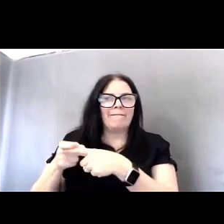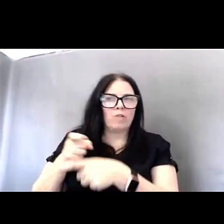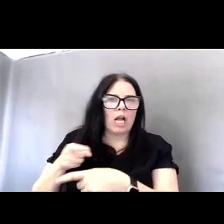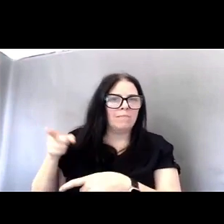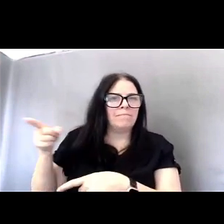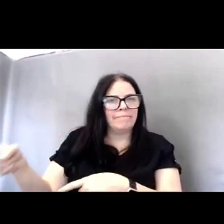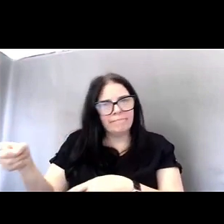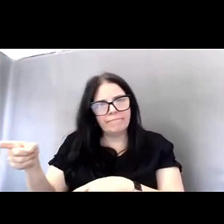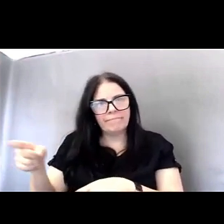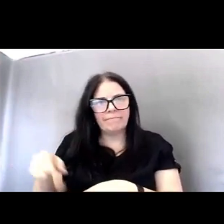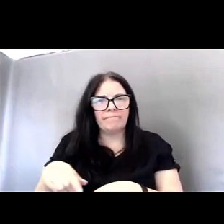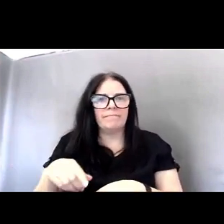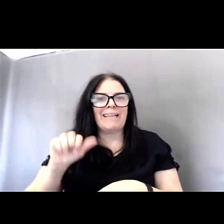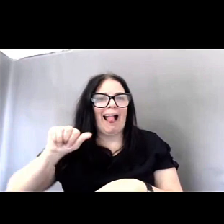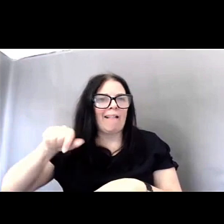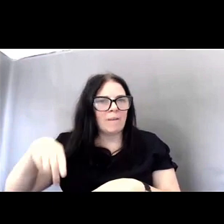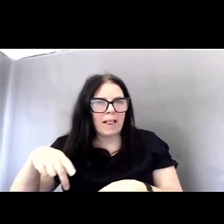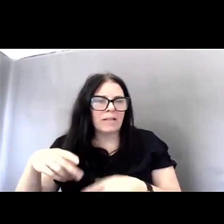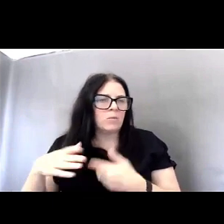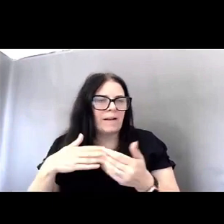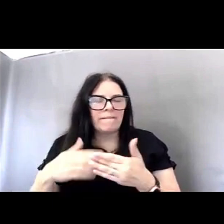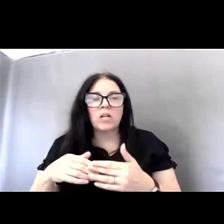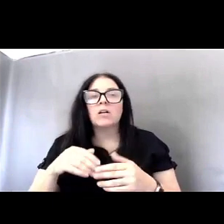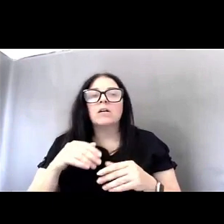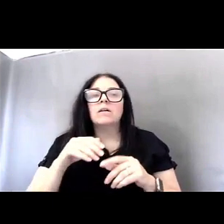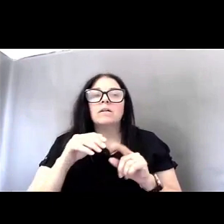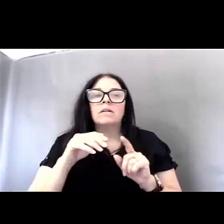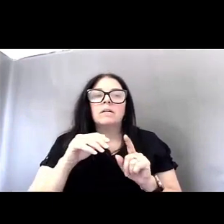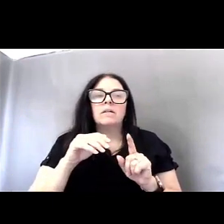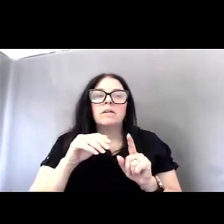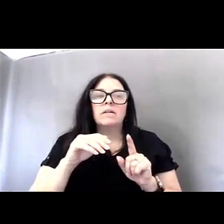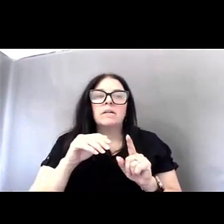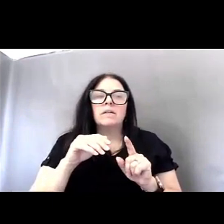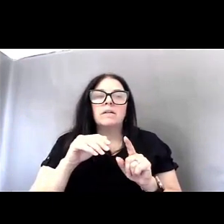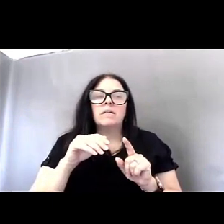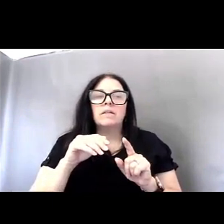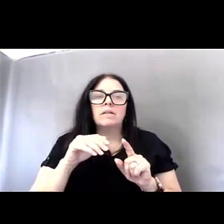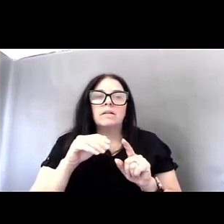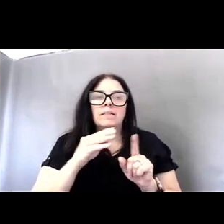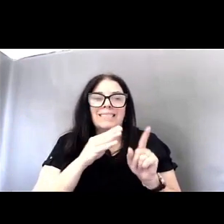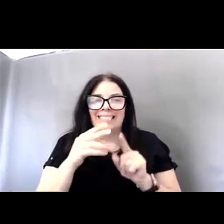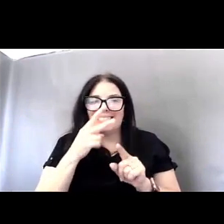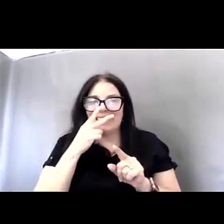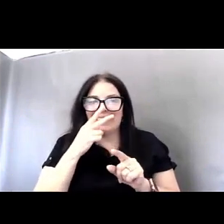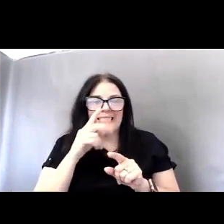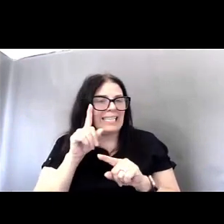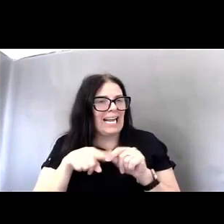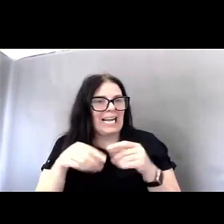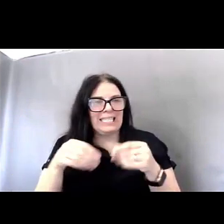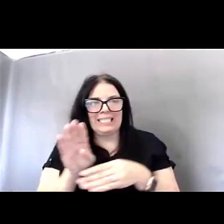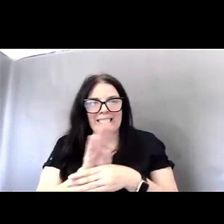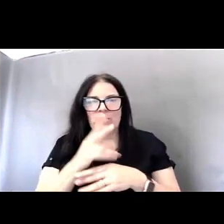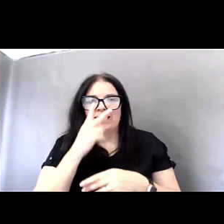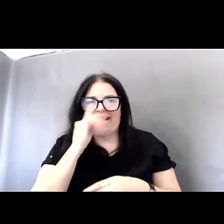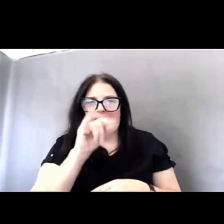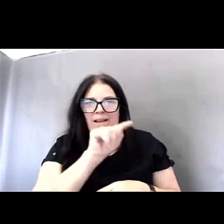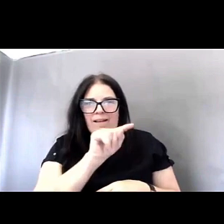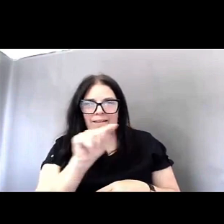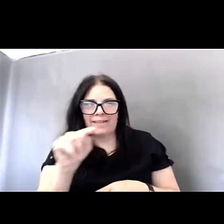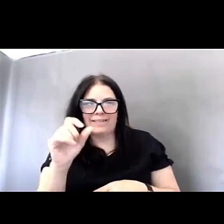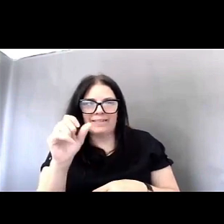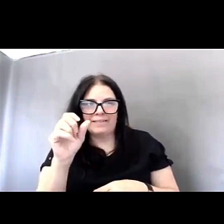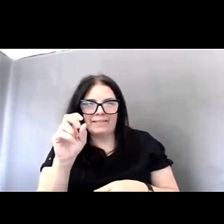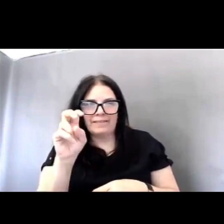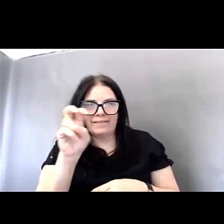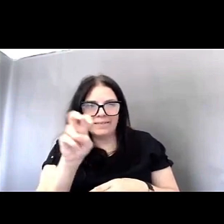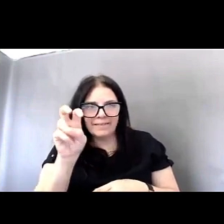you wouldn't be able to use it in for commercial purposes if it has the $ with the bar, and so on. So these are